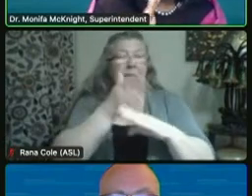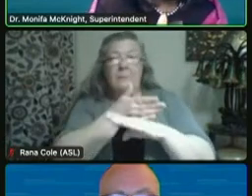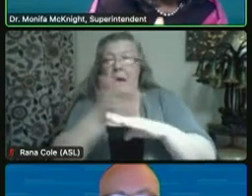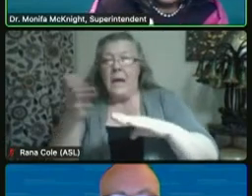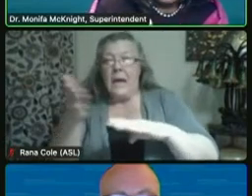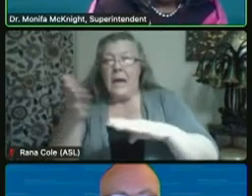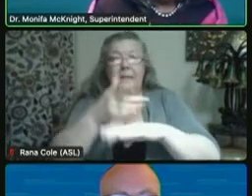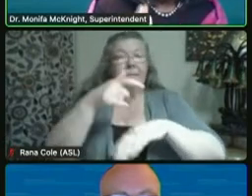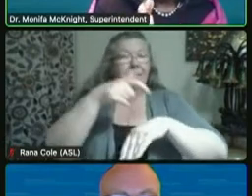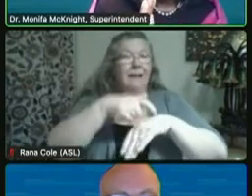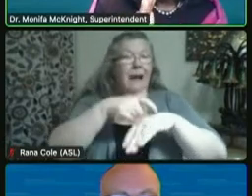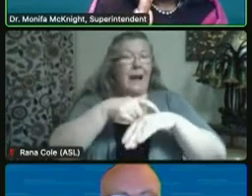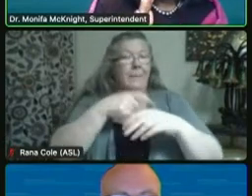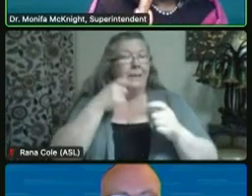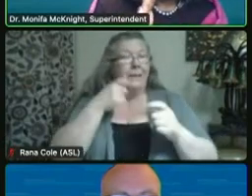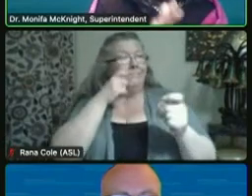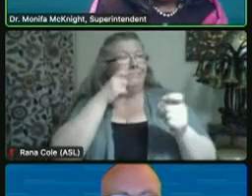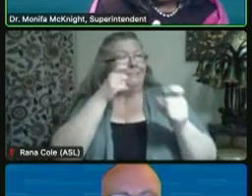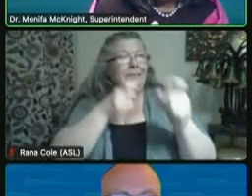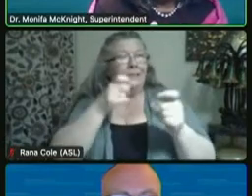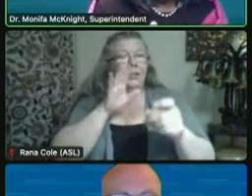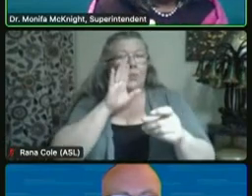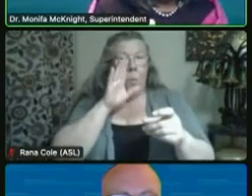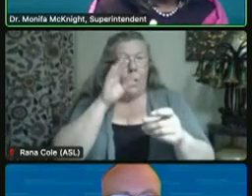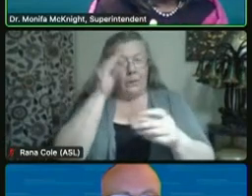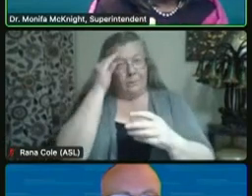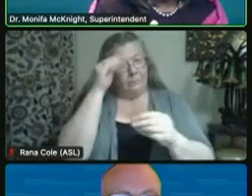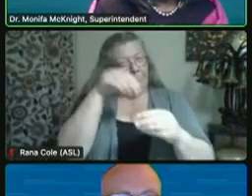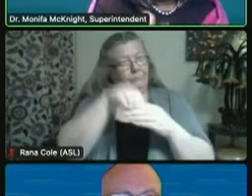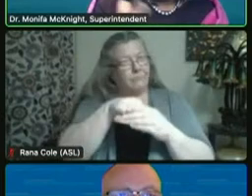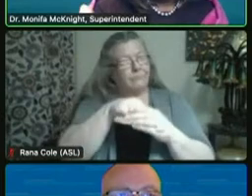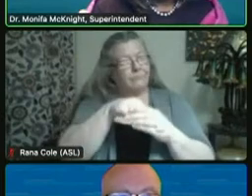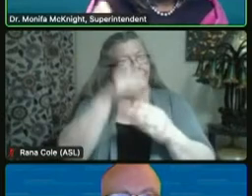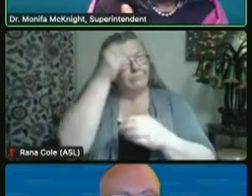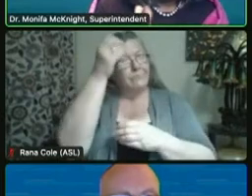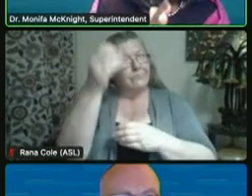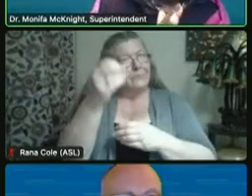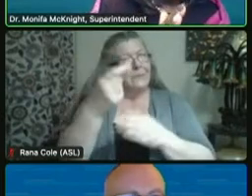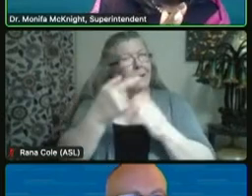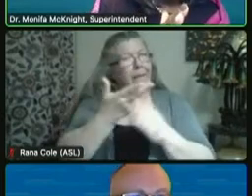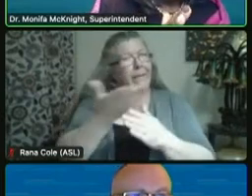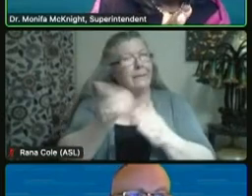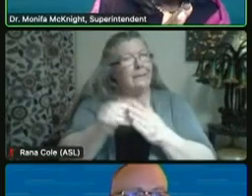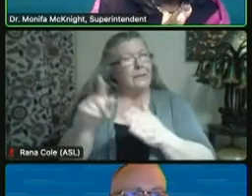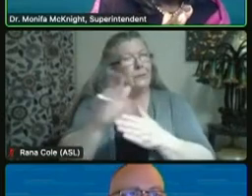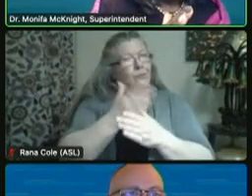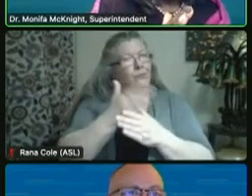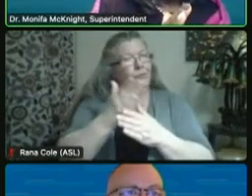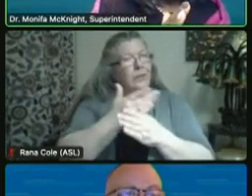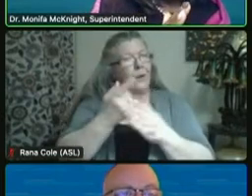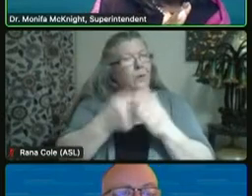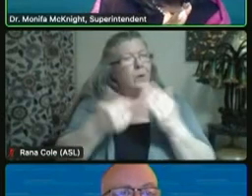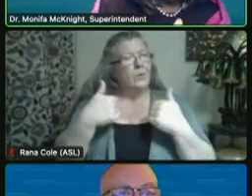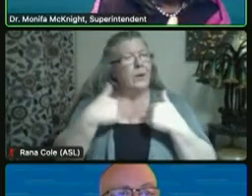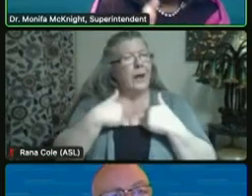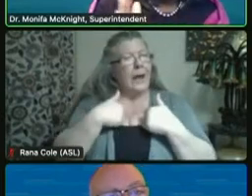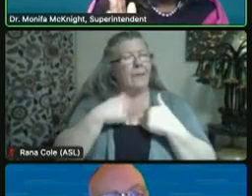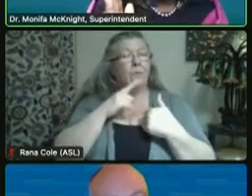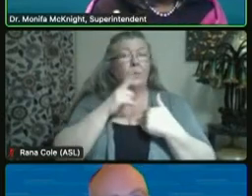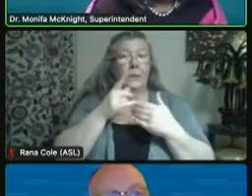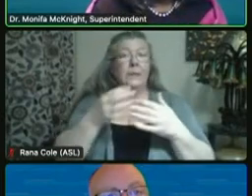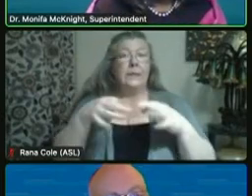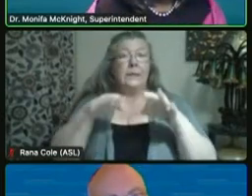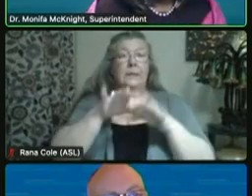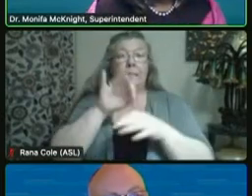input, provide advocacy for whatever perspective it is that you share, and knowing that you have from, quite frankly,